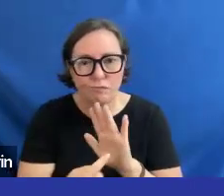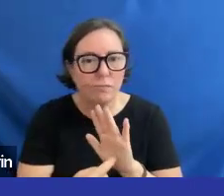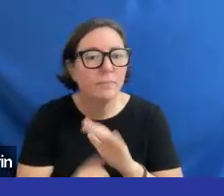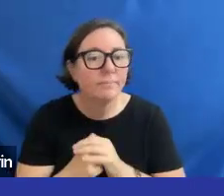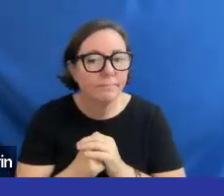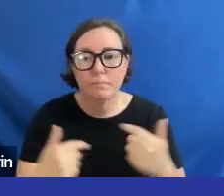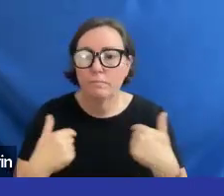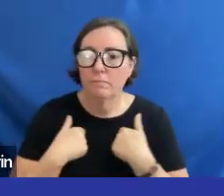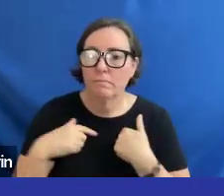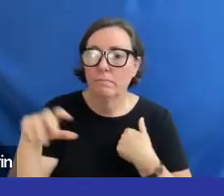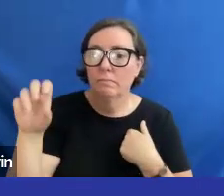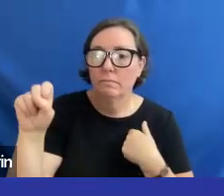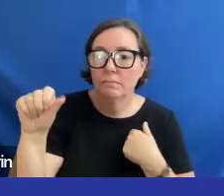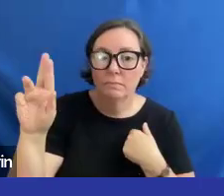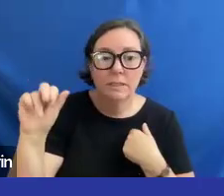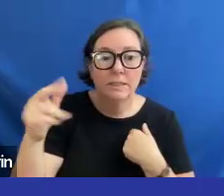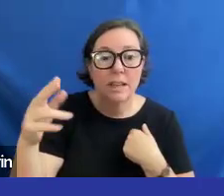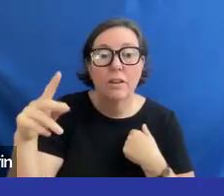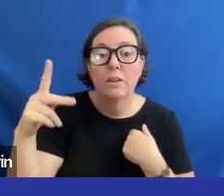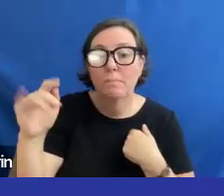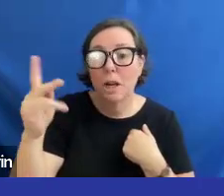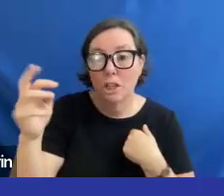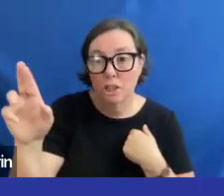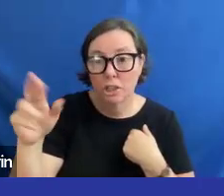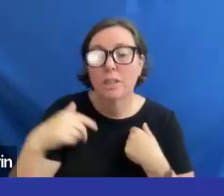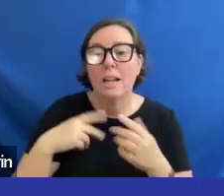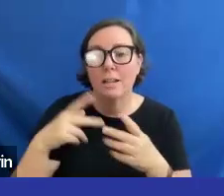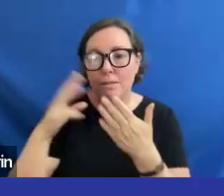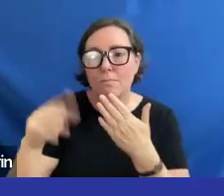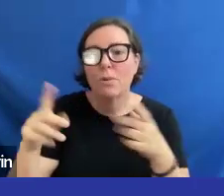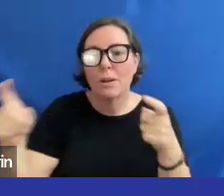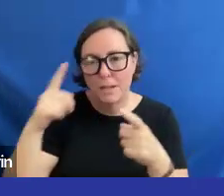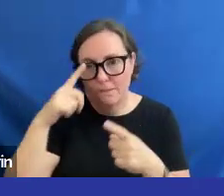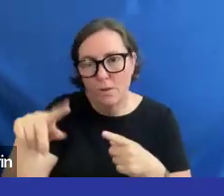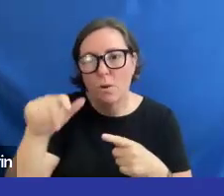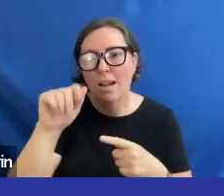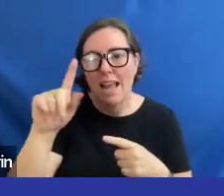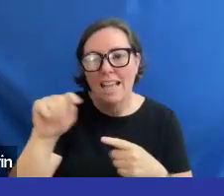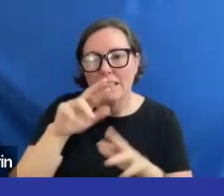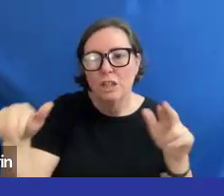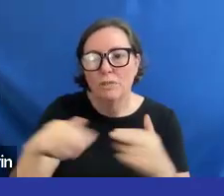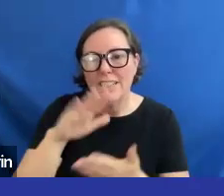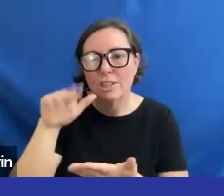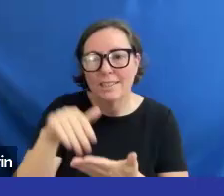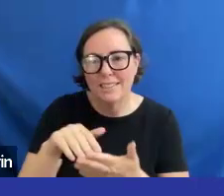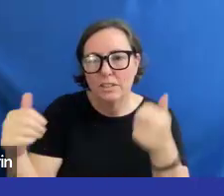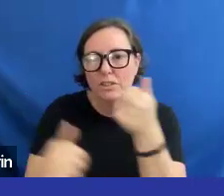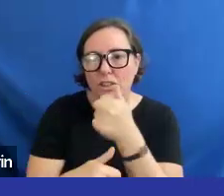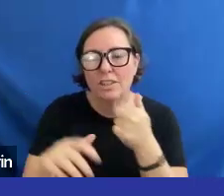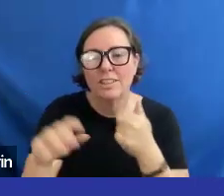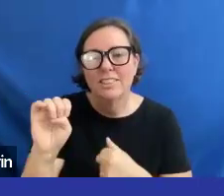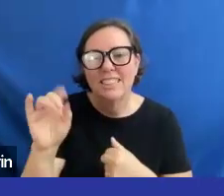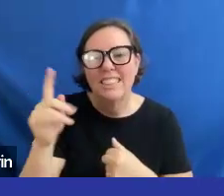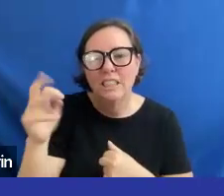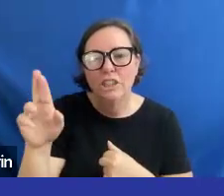My name is Sarah Parker. I'm the program manager of the Assistive Technology Regional Centers at Easter Seals,